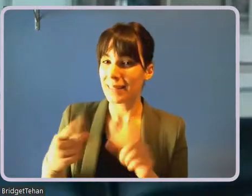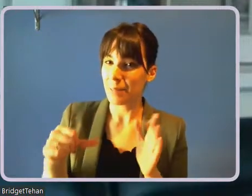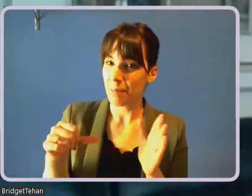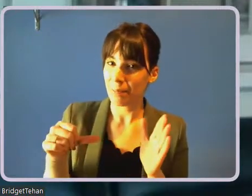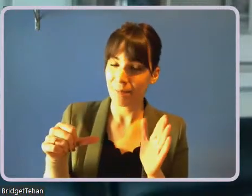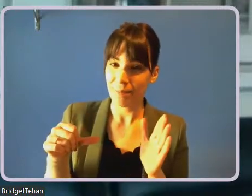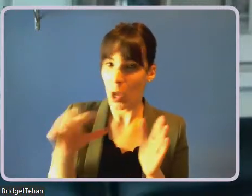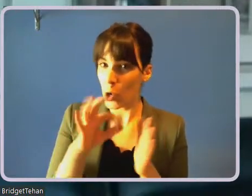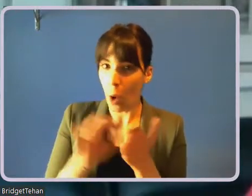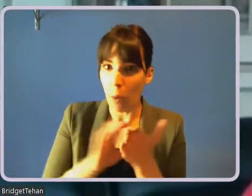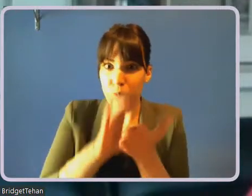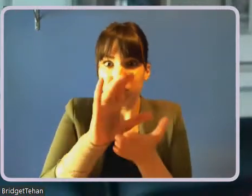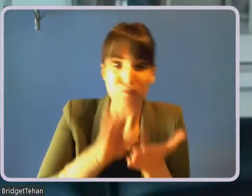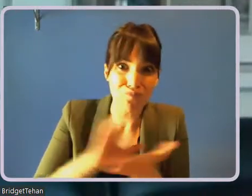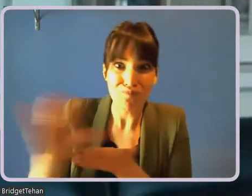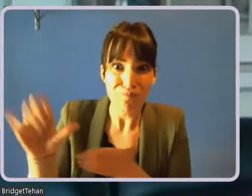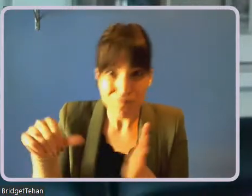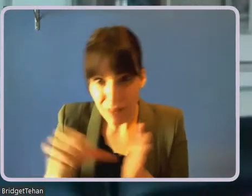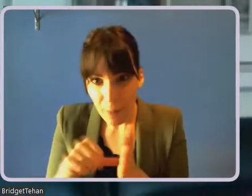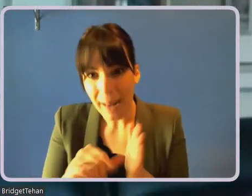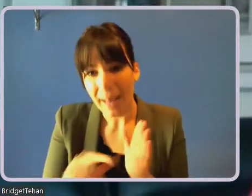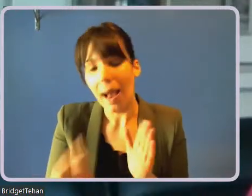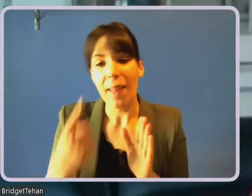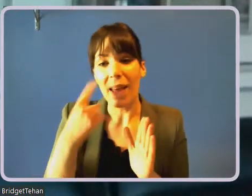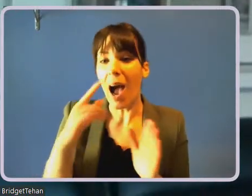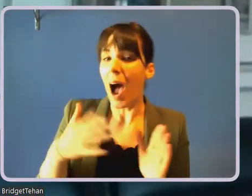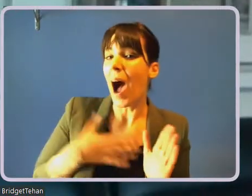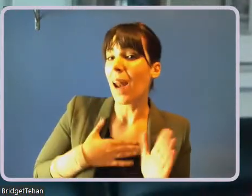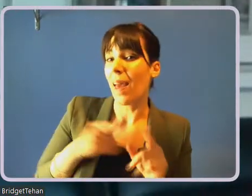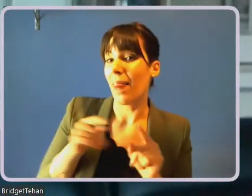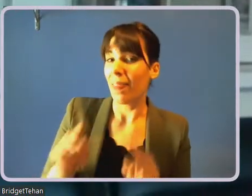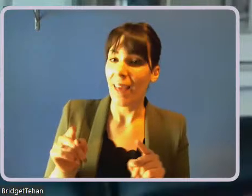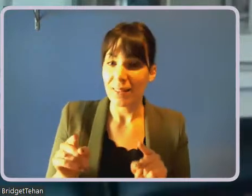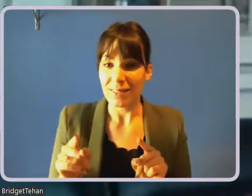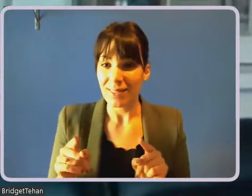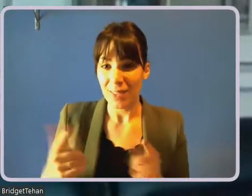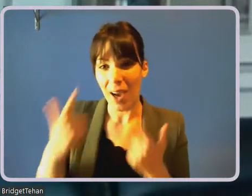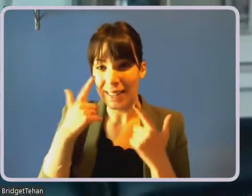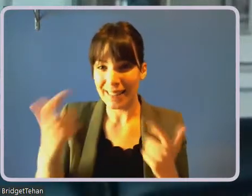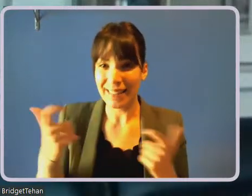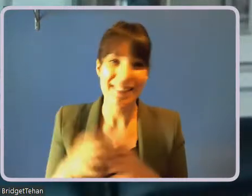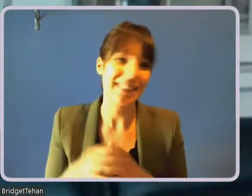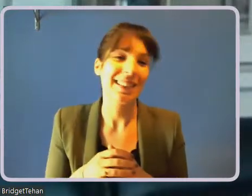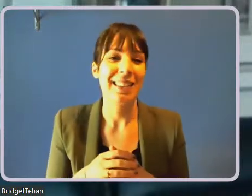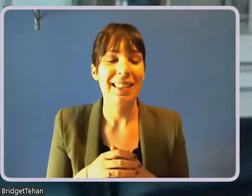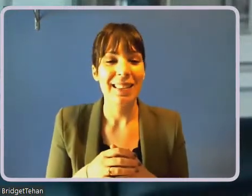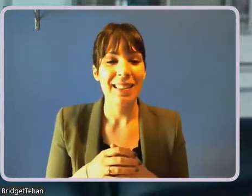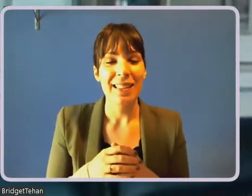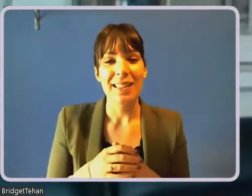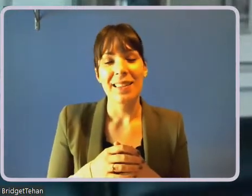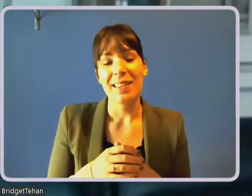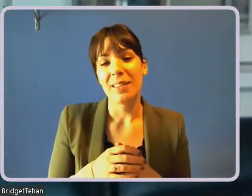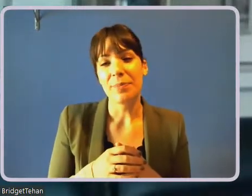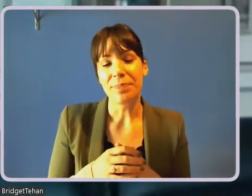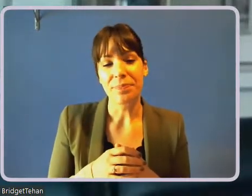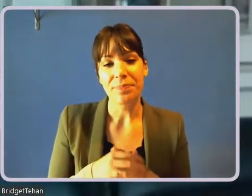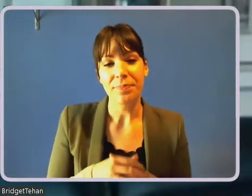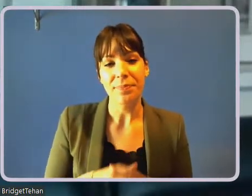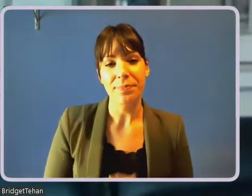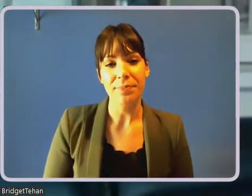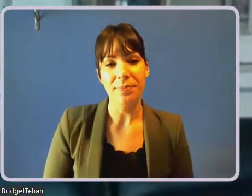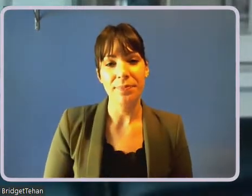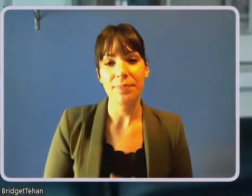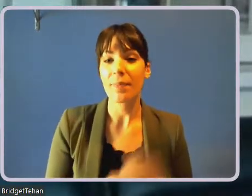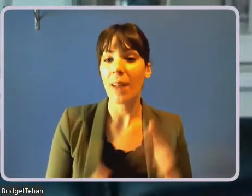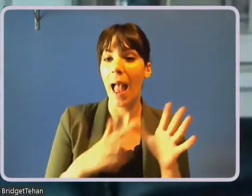these cost-effective approaches, even though I suggested there was some mythical bucket of money ready to be thrown at you. Angela, what